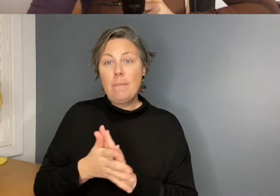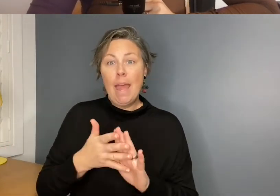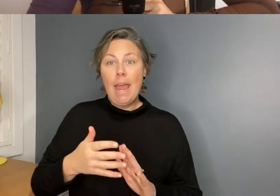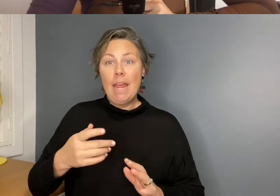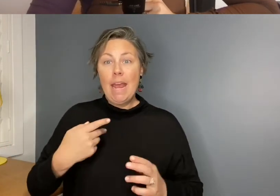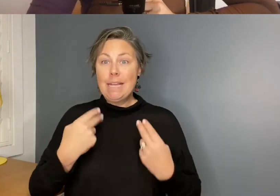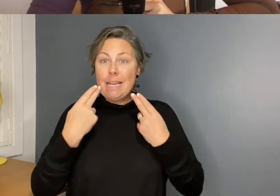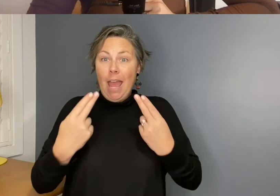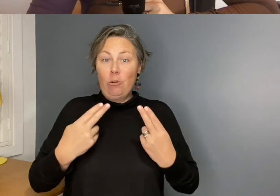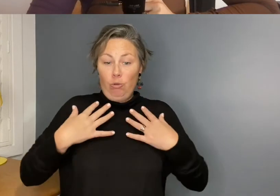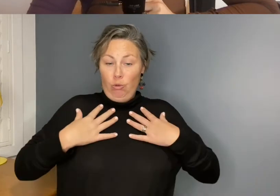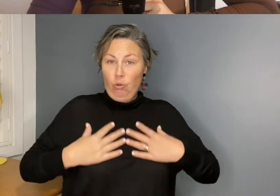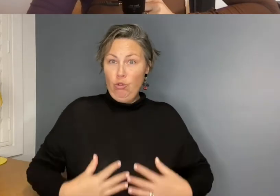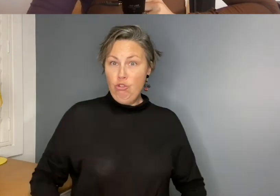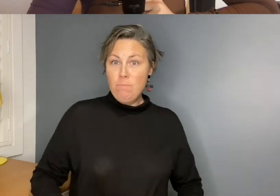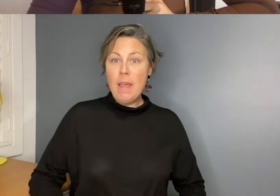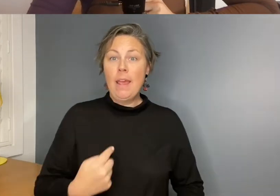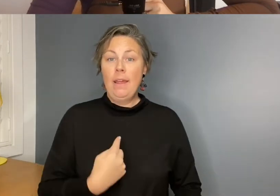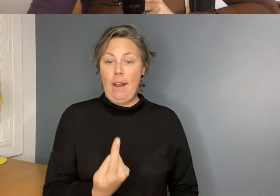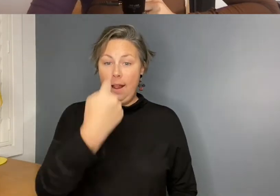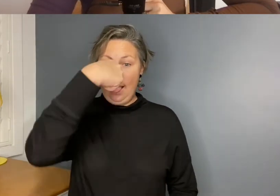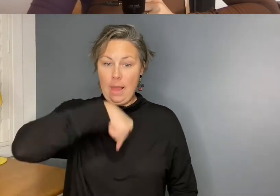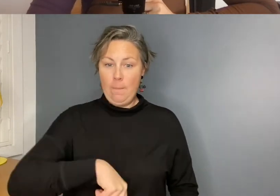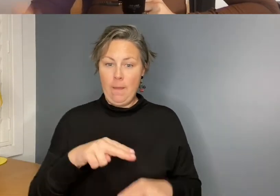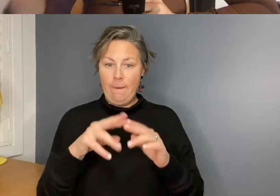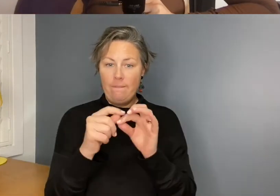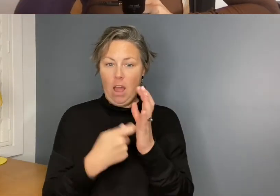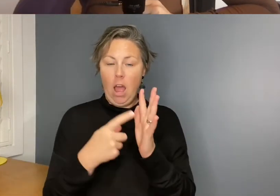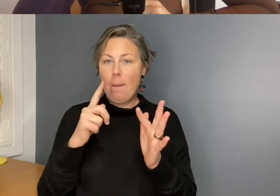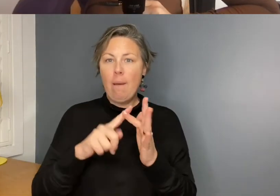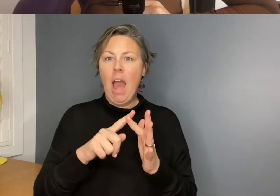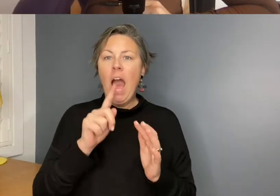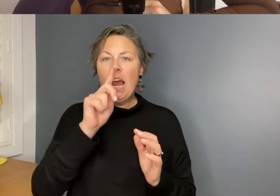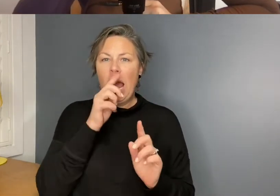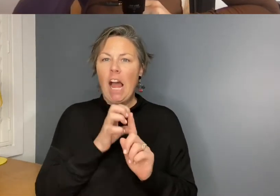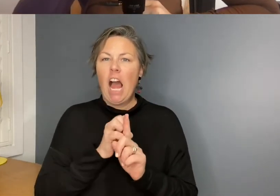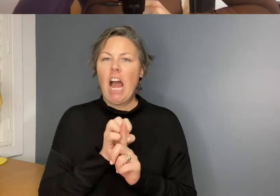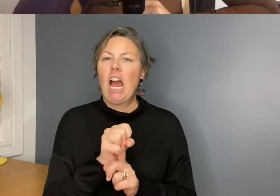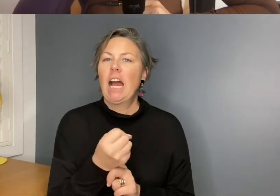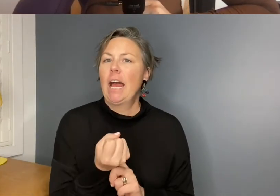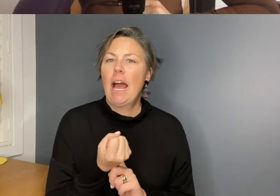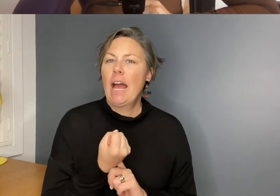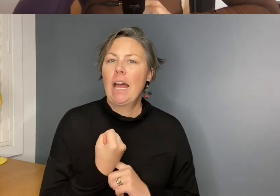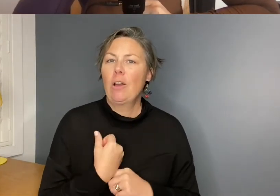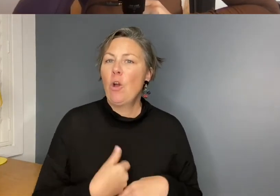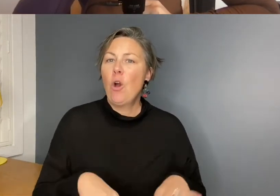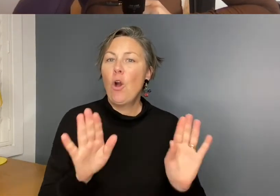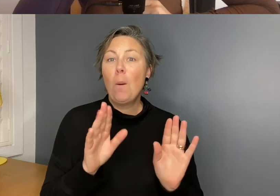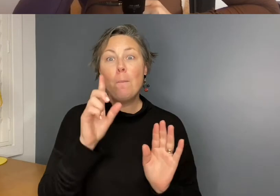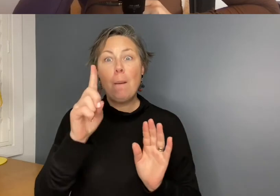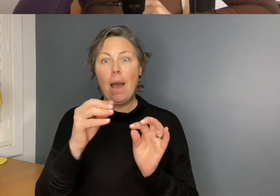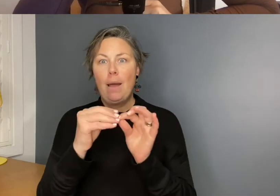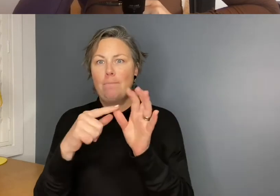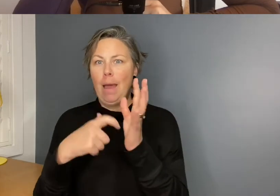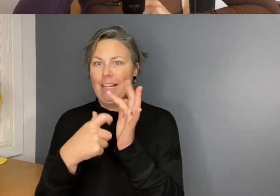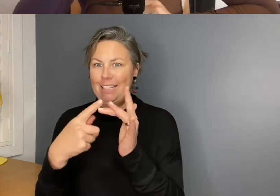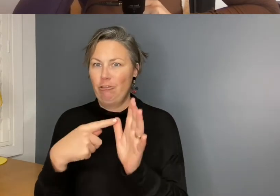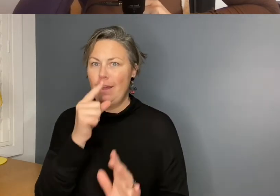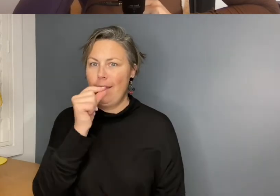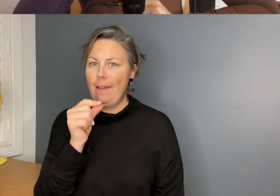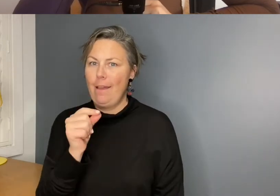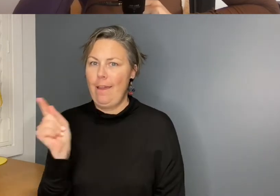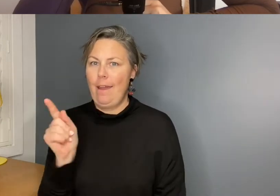that live inside us do, and they use those fibers to fuel their own metabolic